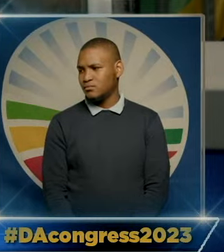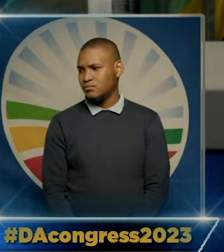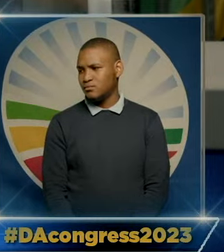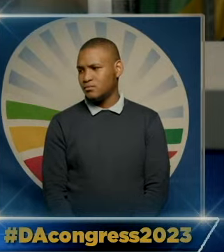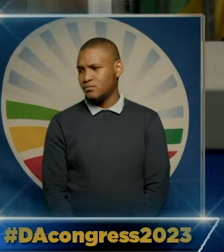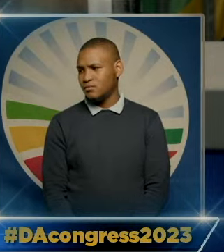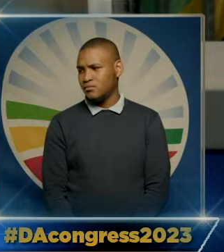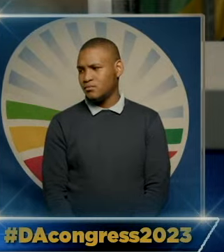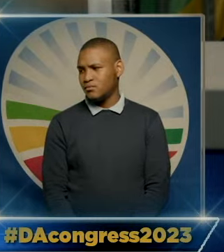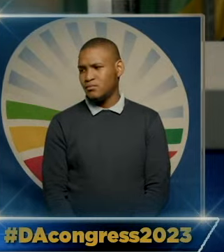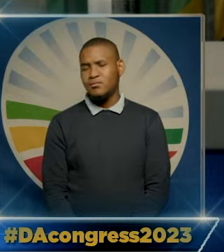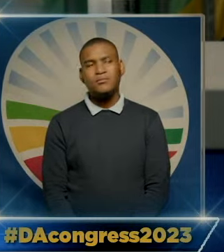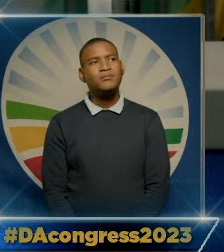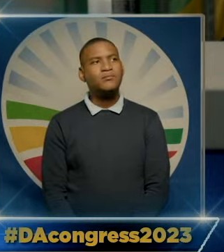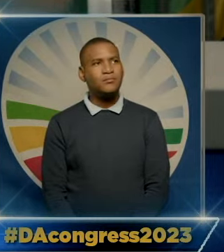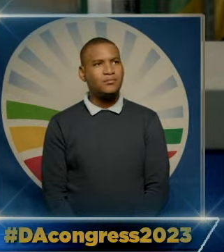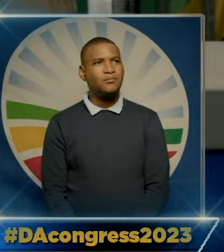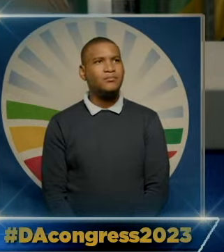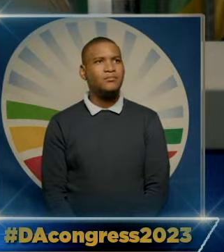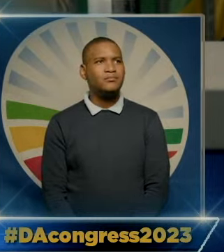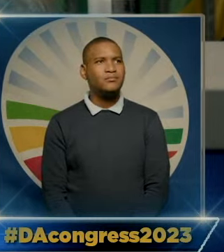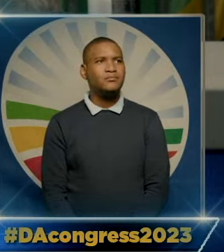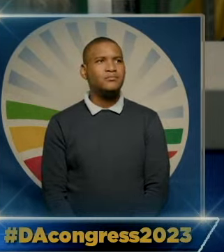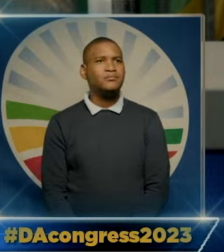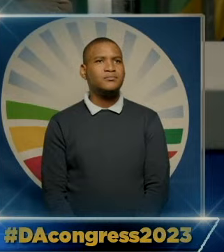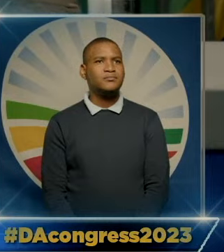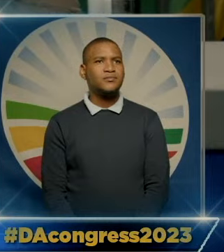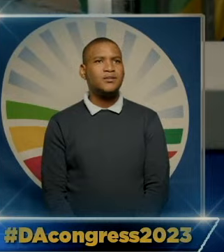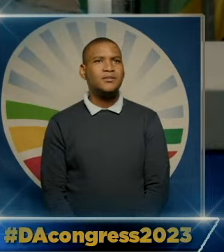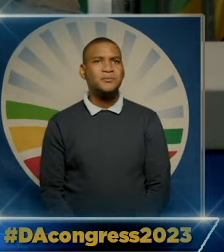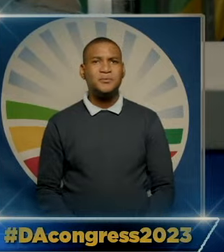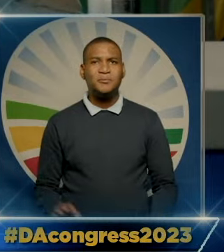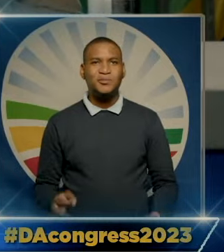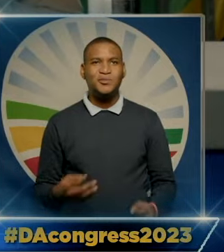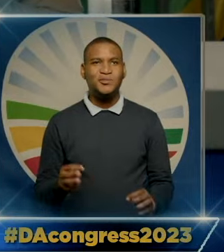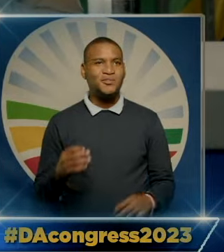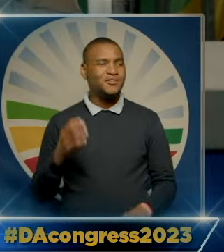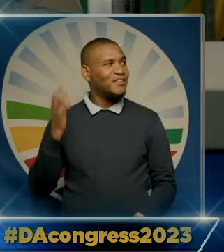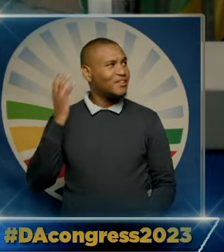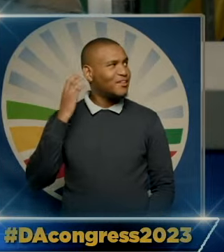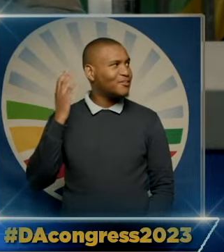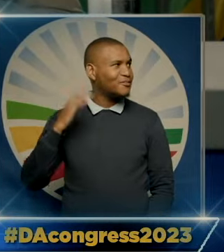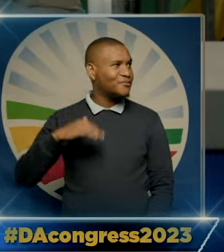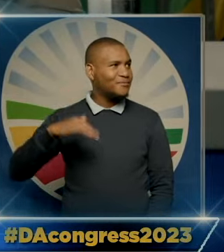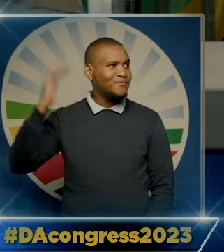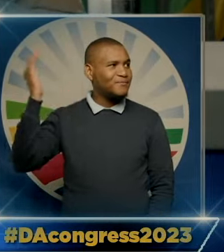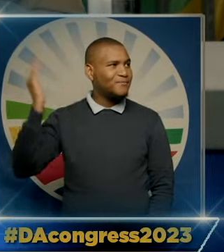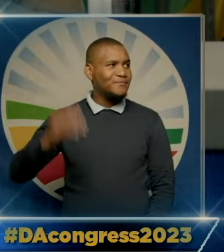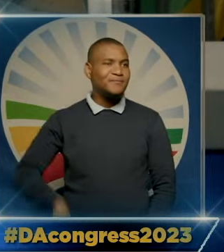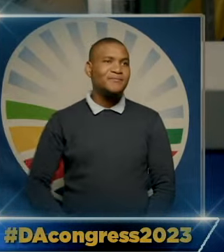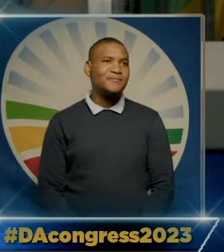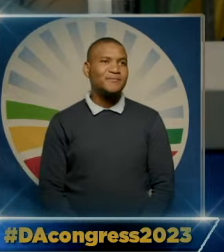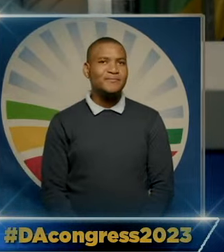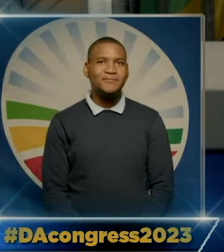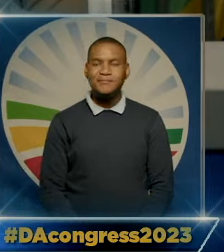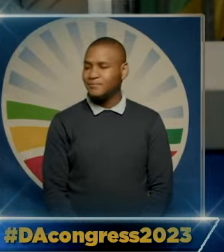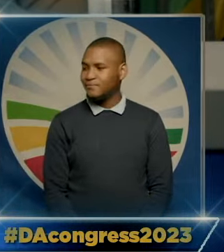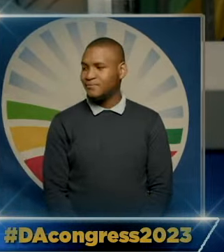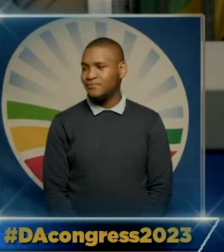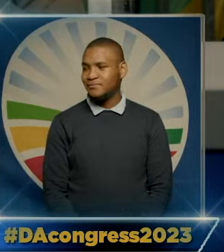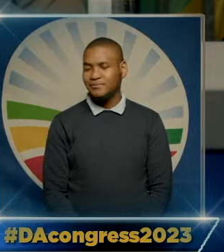have provincial congresses, and other parties don't do this, Naz. There are many political parties in South